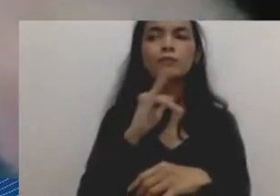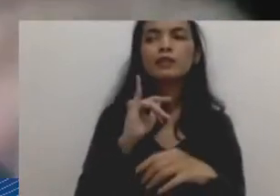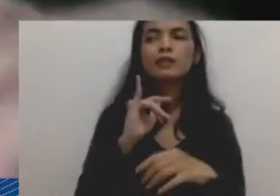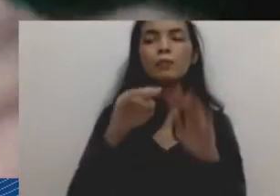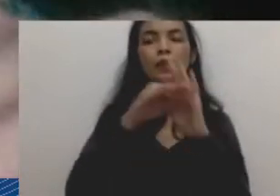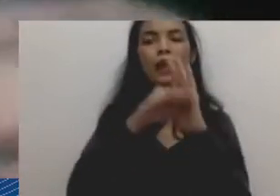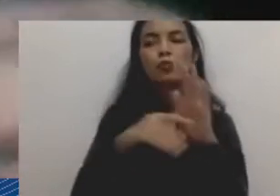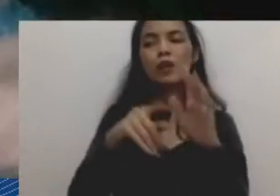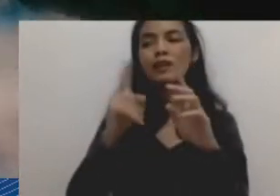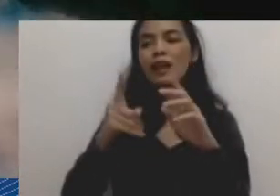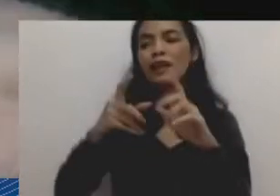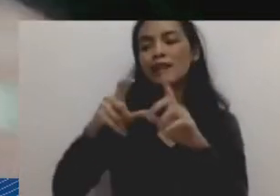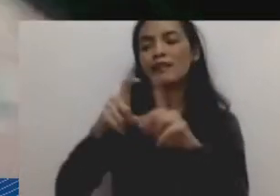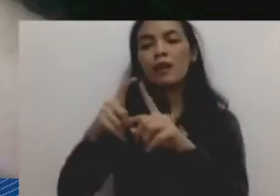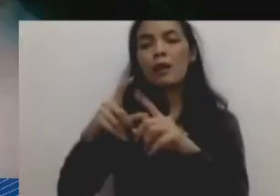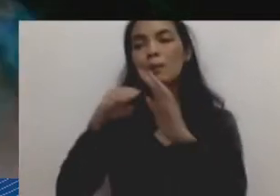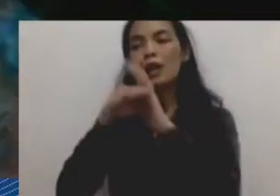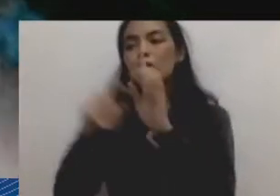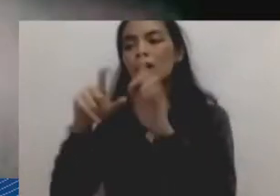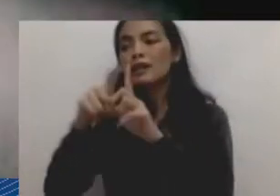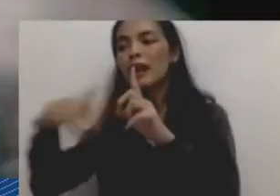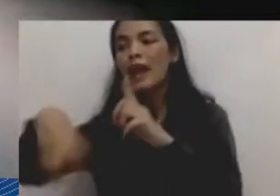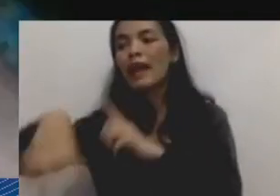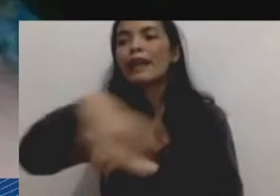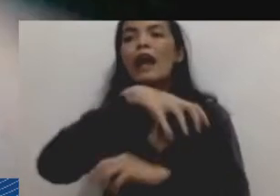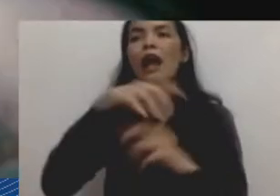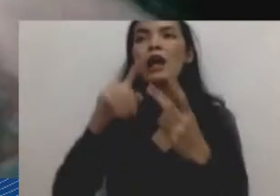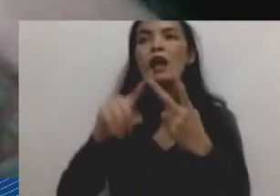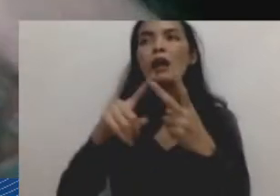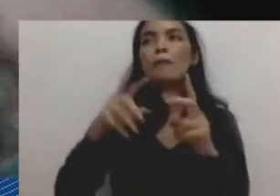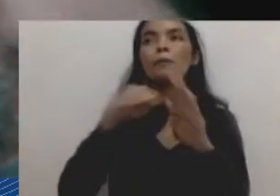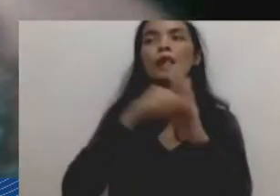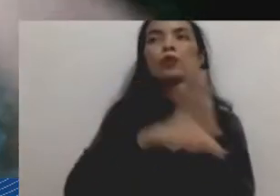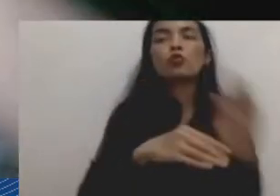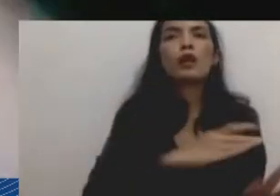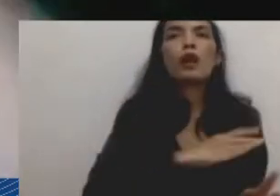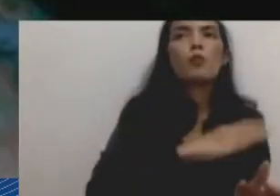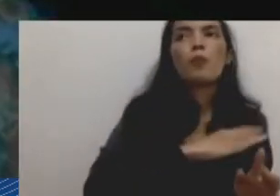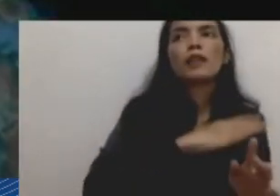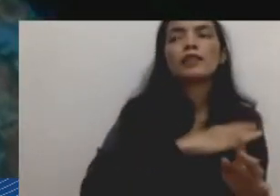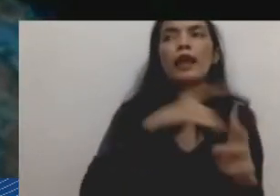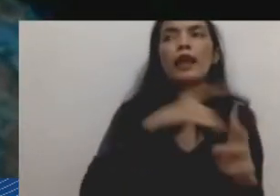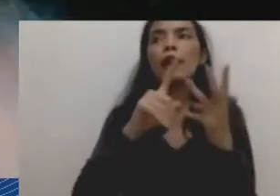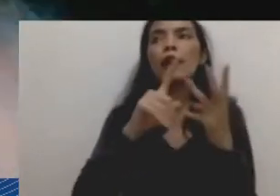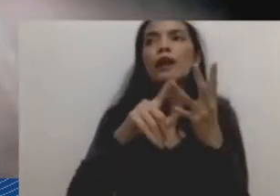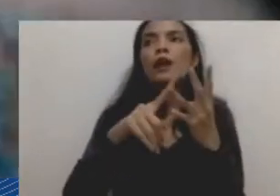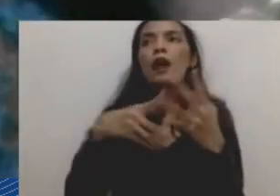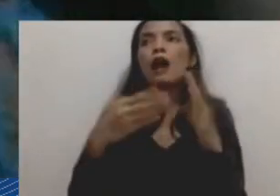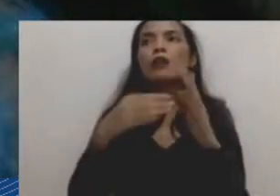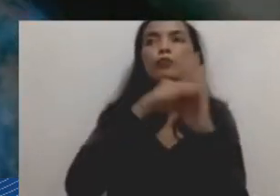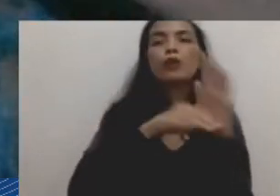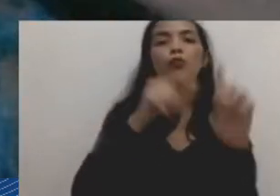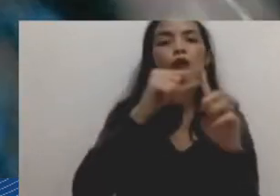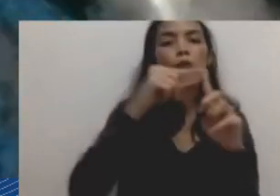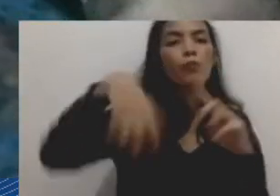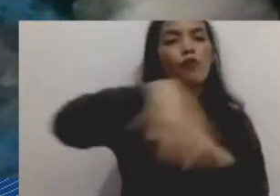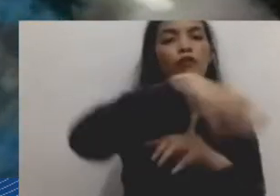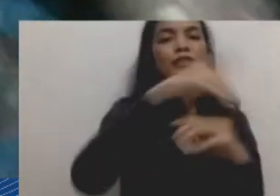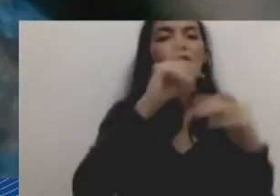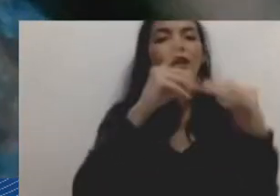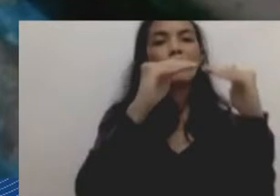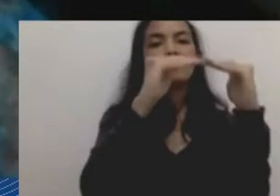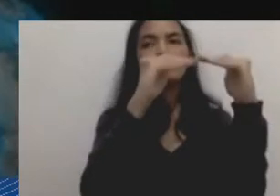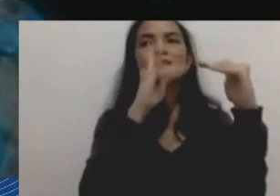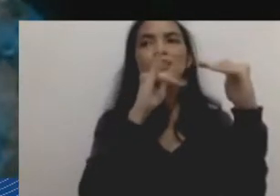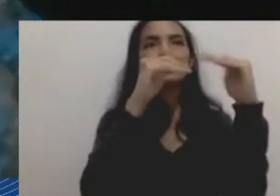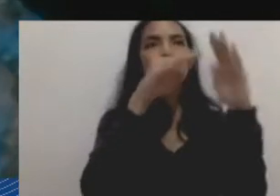then, what is it, sub-districts, and then to the provincial level, and then to us. So we still